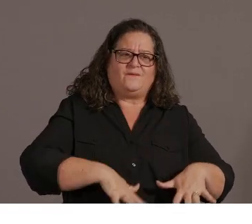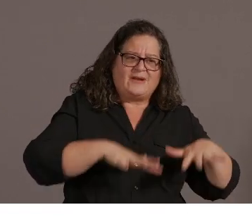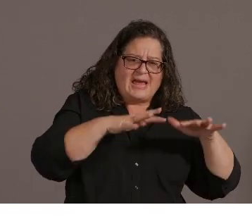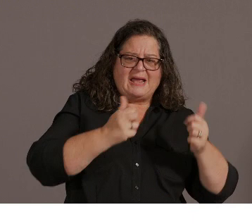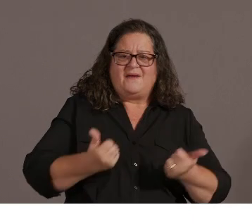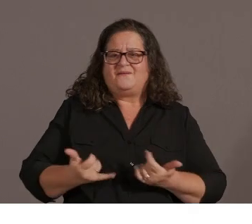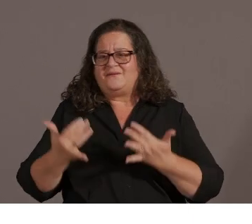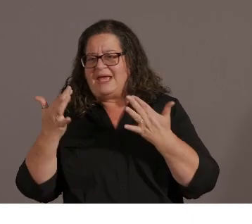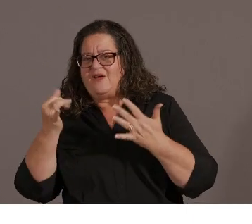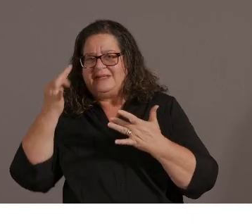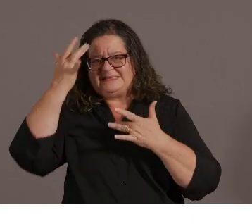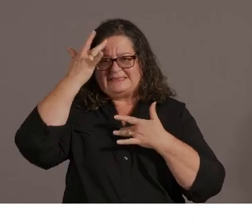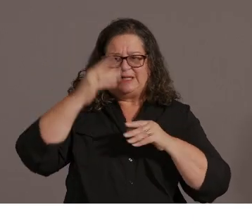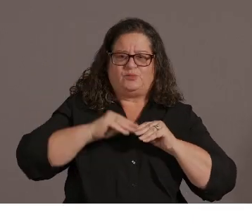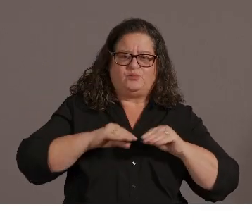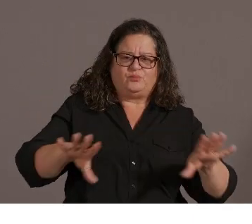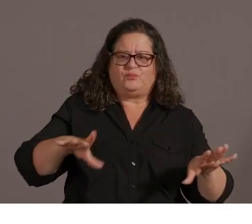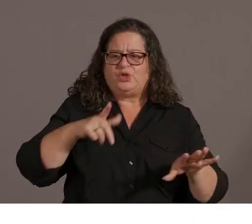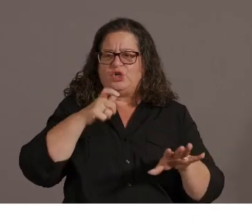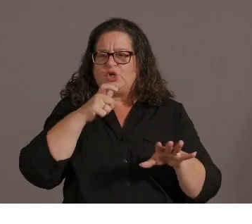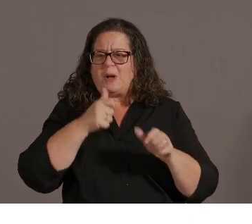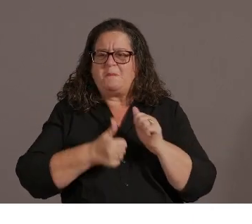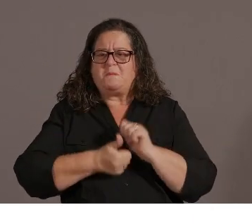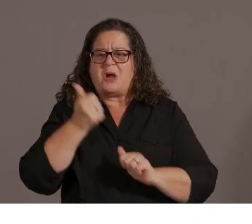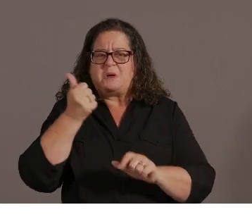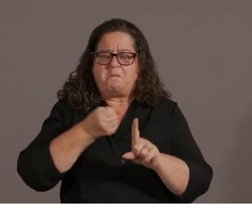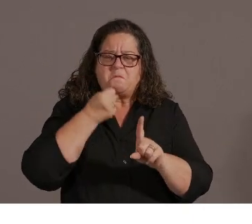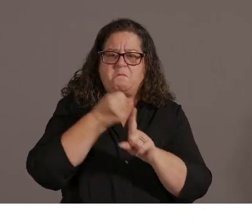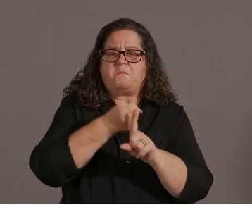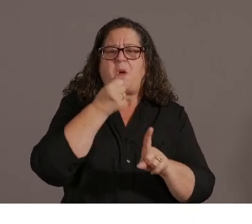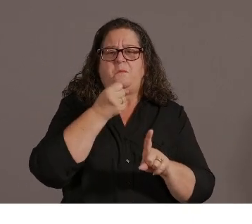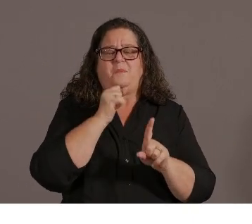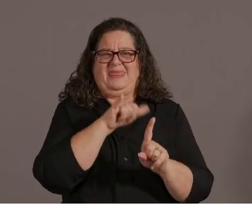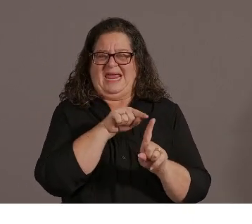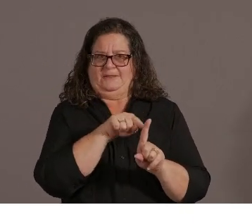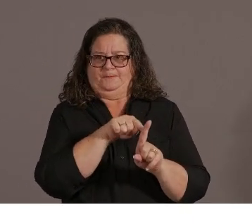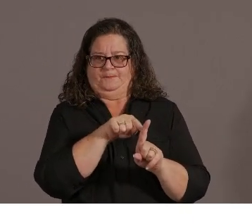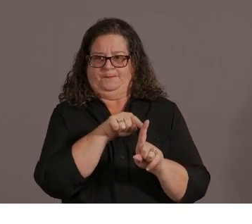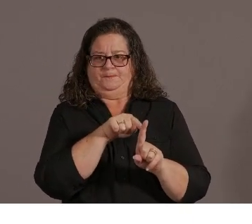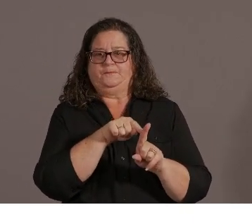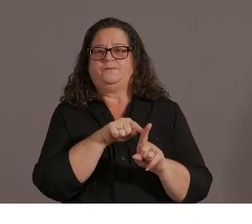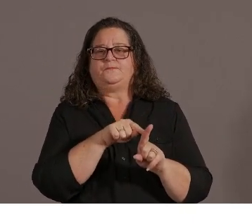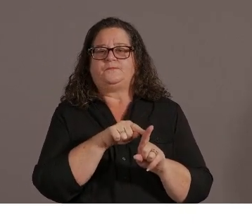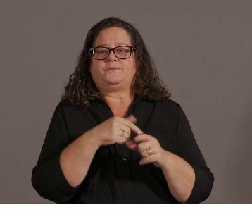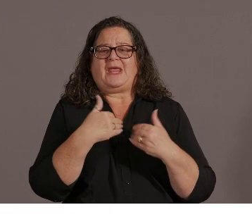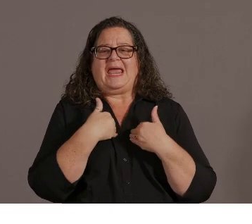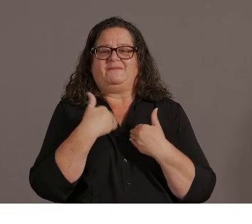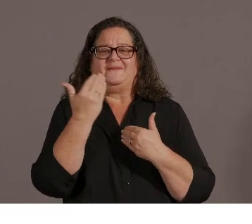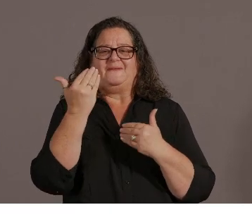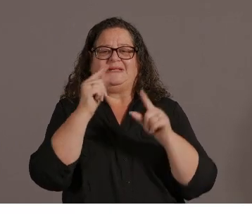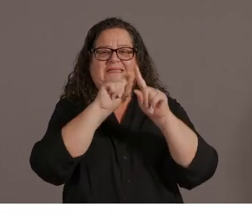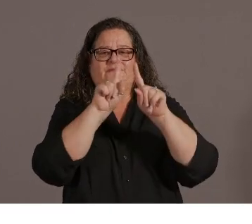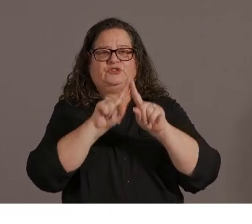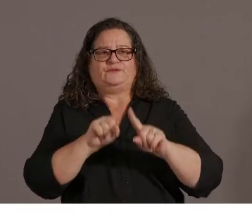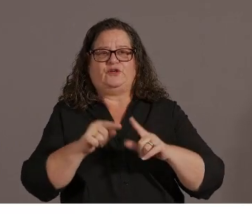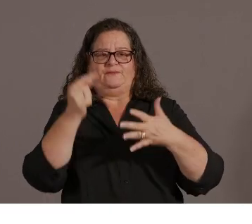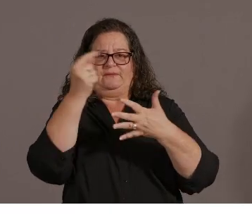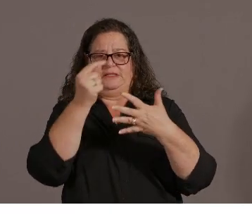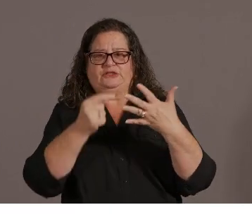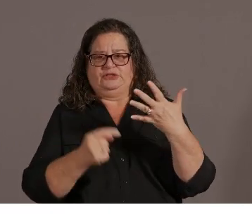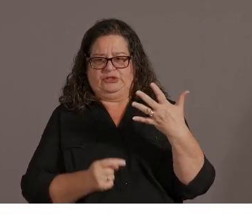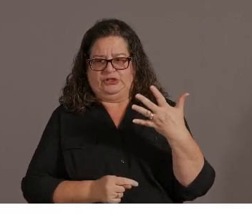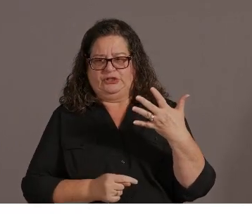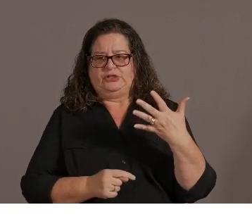a disease outbreak such as COVID-19. And it looks at about 15 indicators, which include socioeconomic status, age